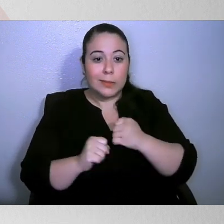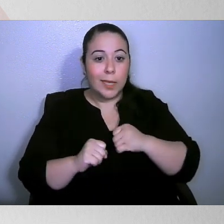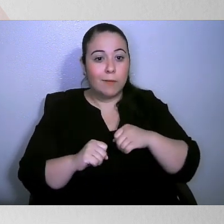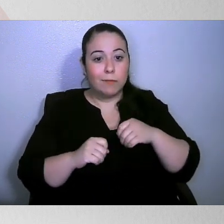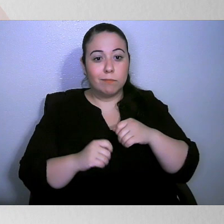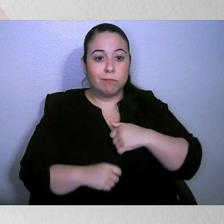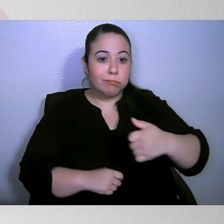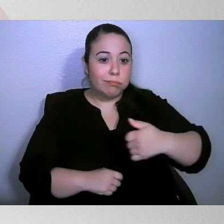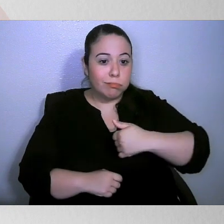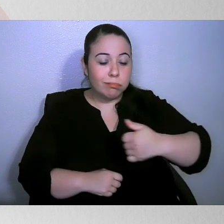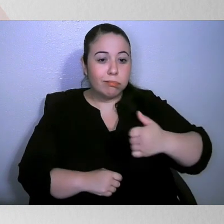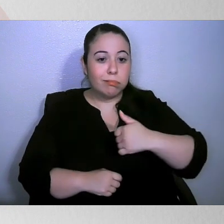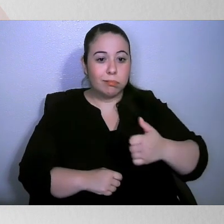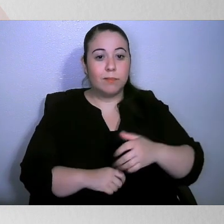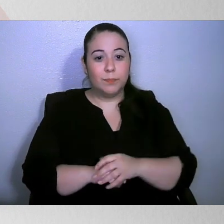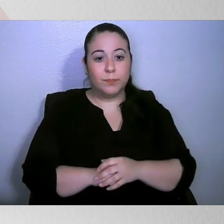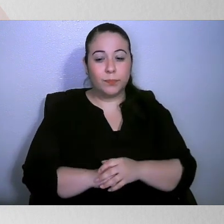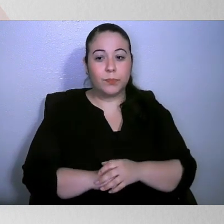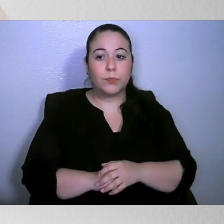Antonio.